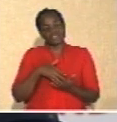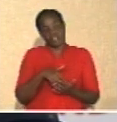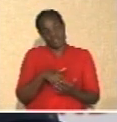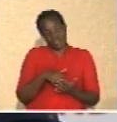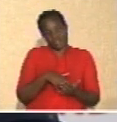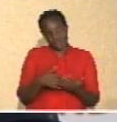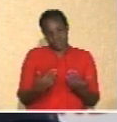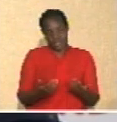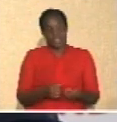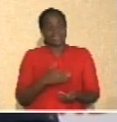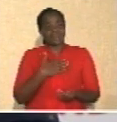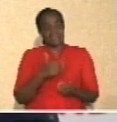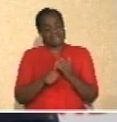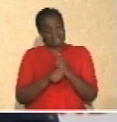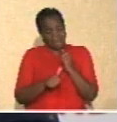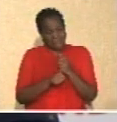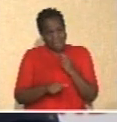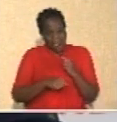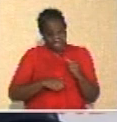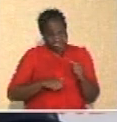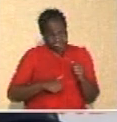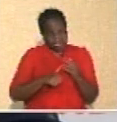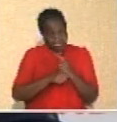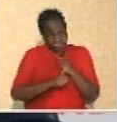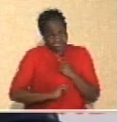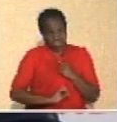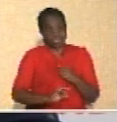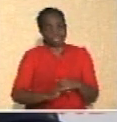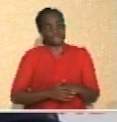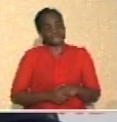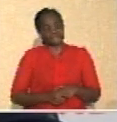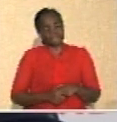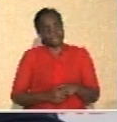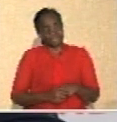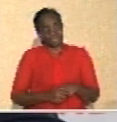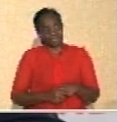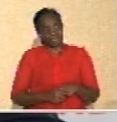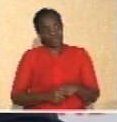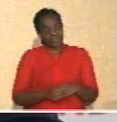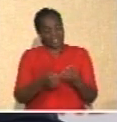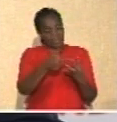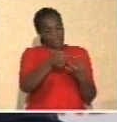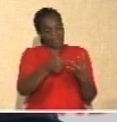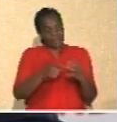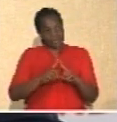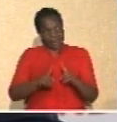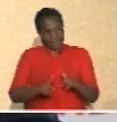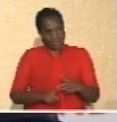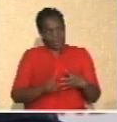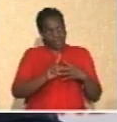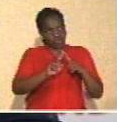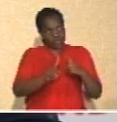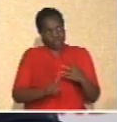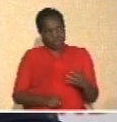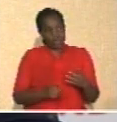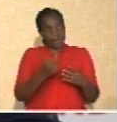of them may have diarrhea or any other symptom. But as you can see, they are all non-specific. And so the worst case